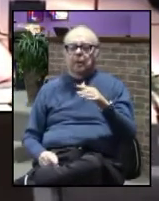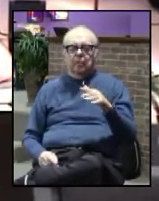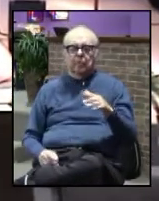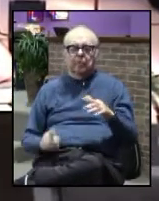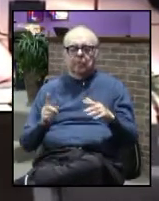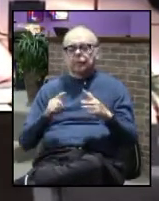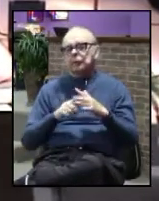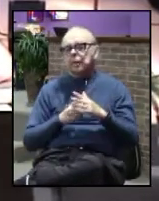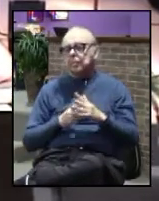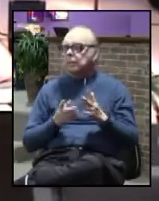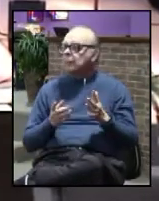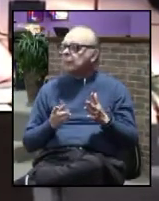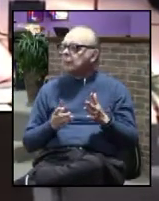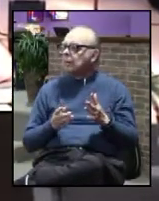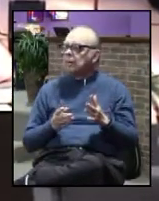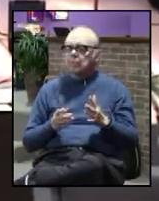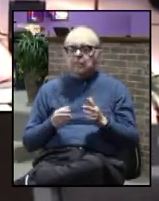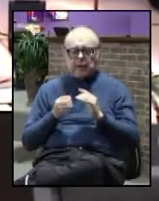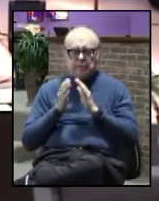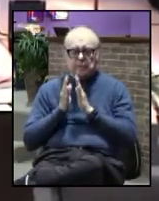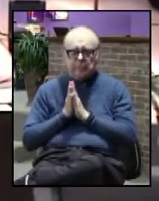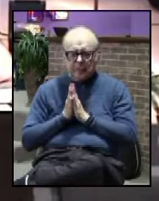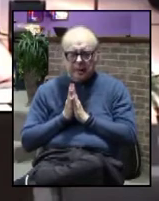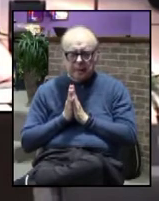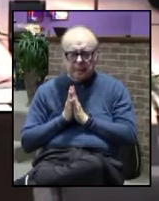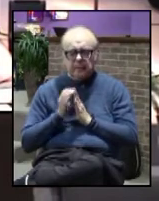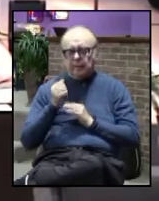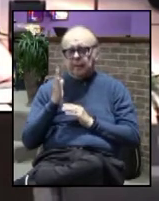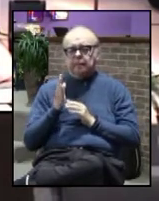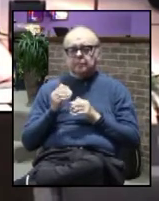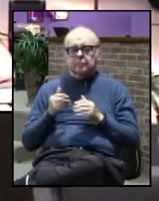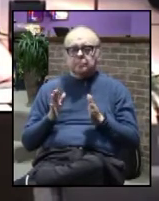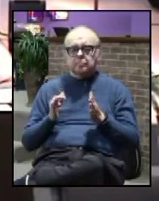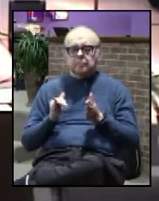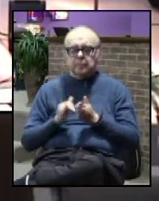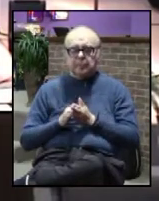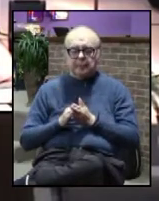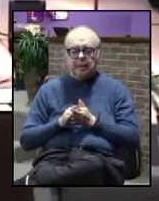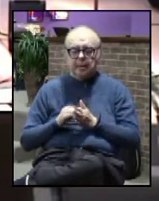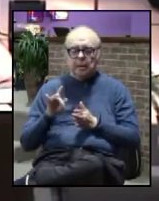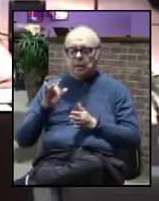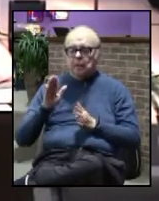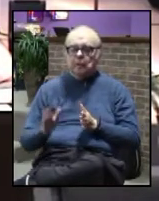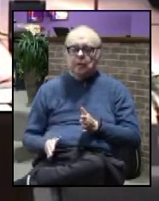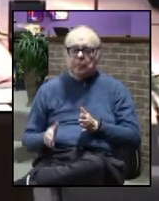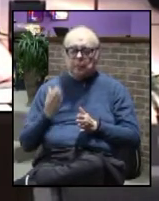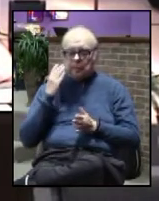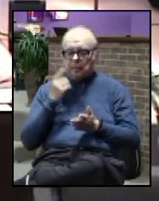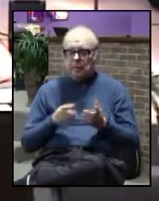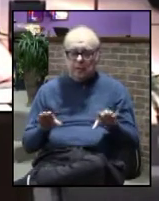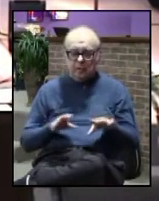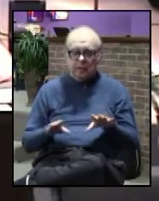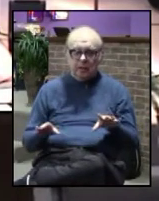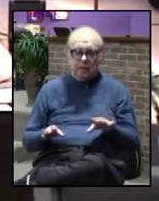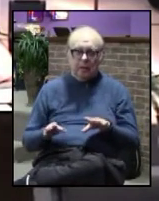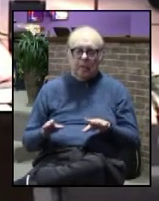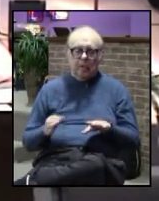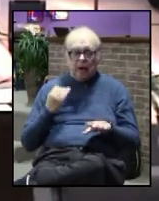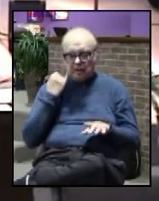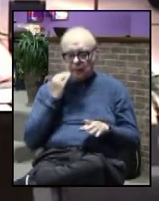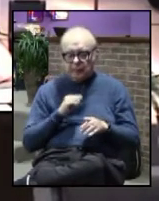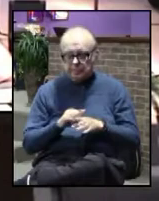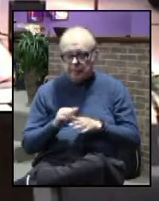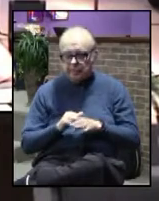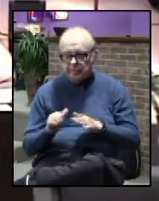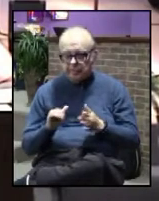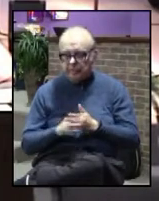And you start praying, God, let that pilot know what he's doing. I don't know if he's ever practiced this one